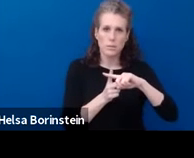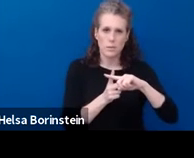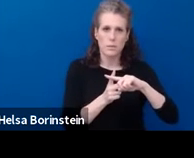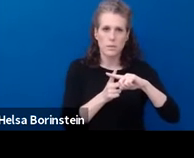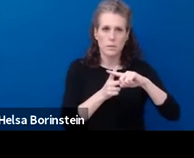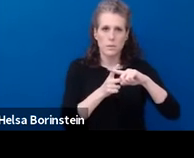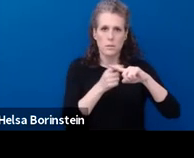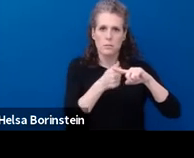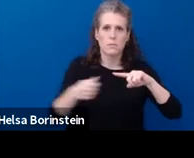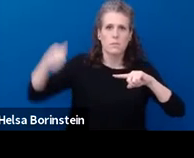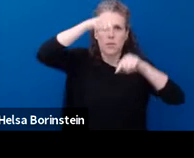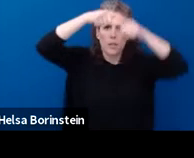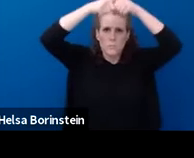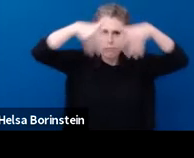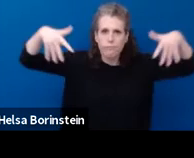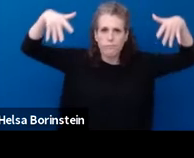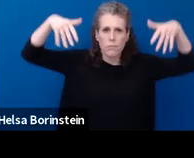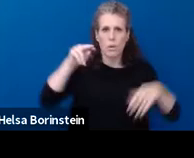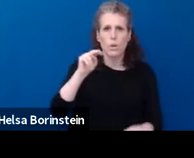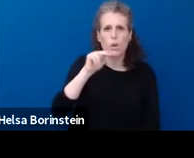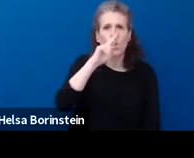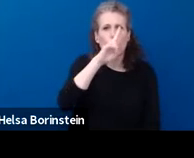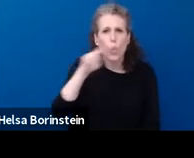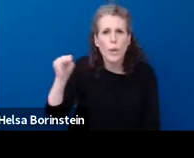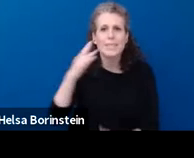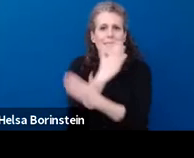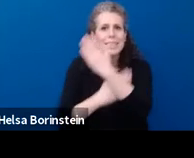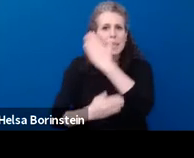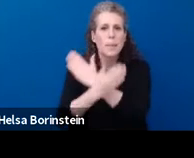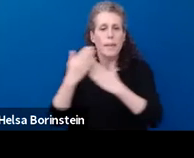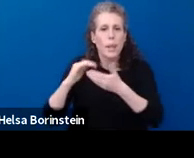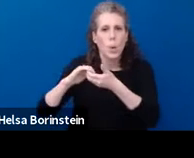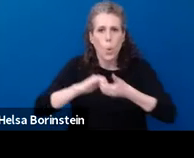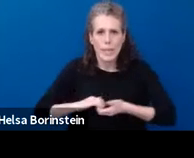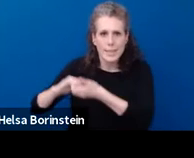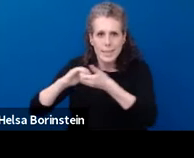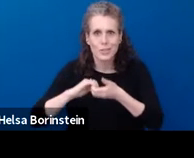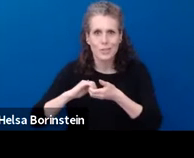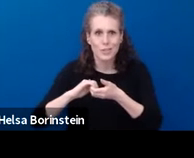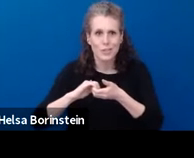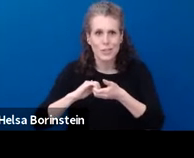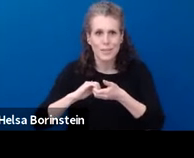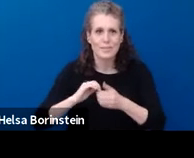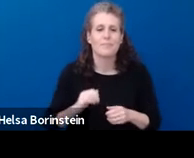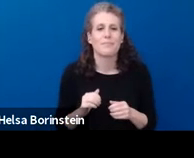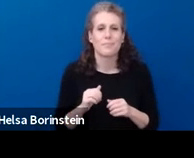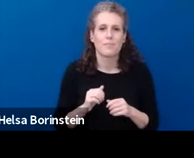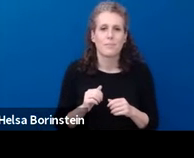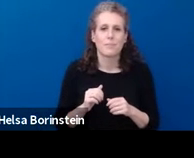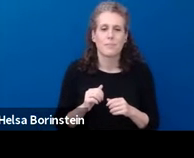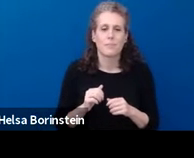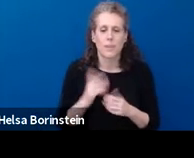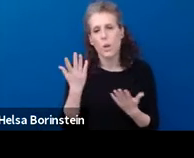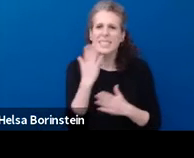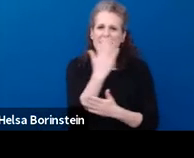umbrella organization for the Norwegian disability organizations, and the disabled